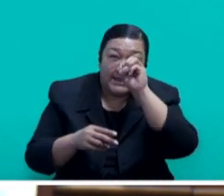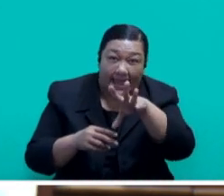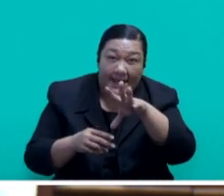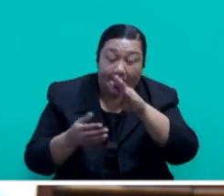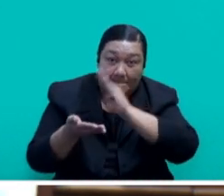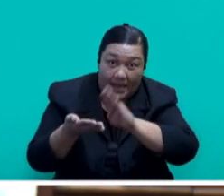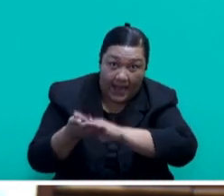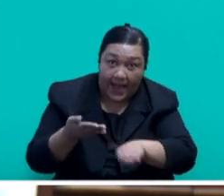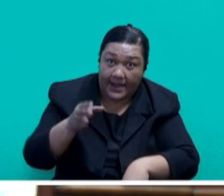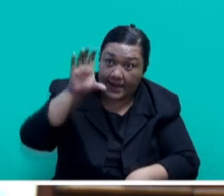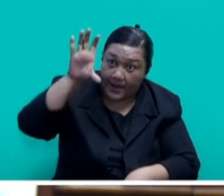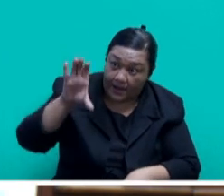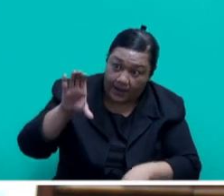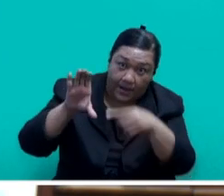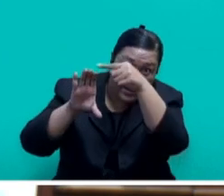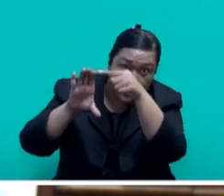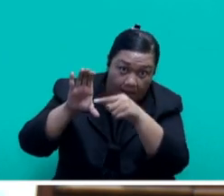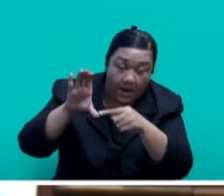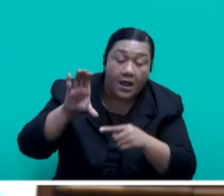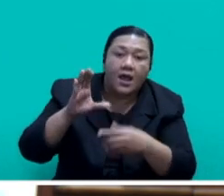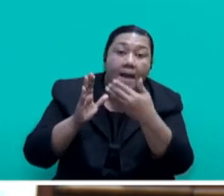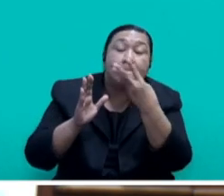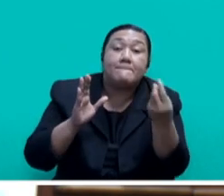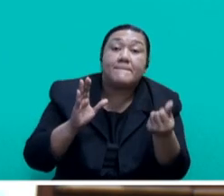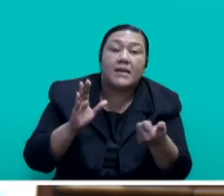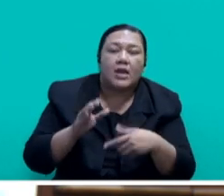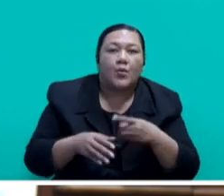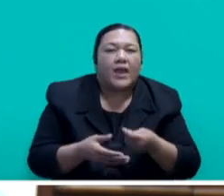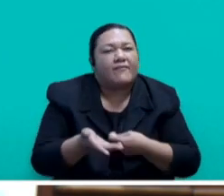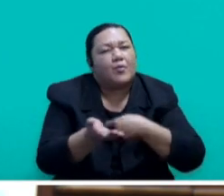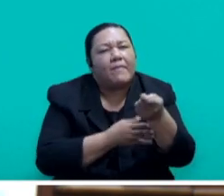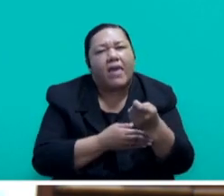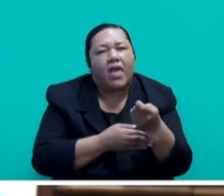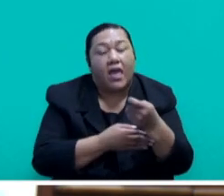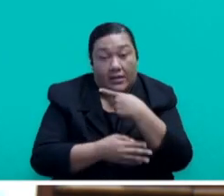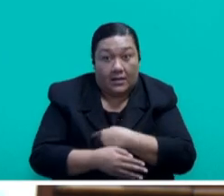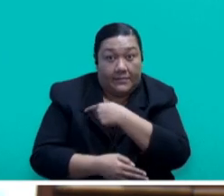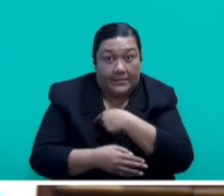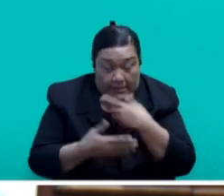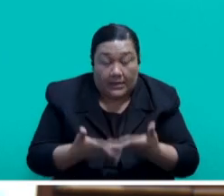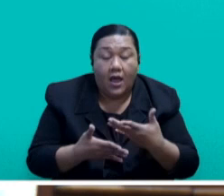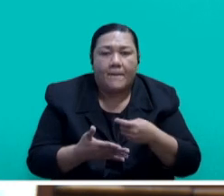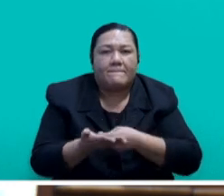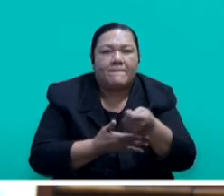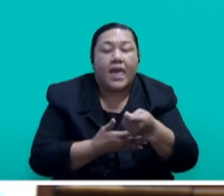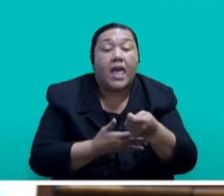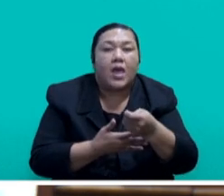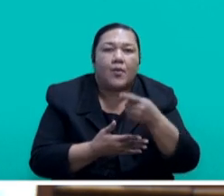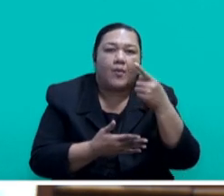This means that with our current commitment, we have to pay over $1 billion to service our debt